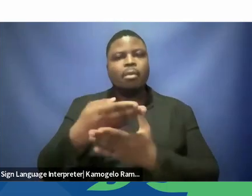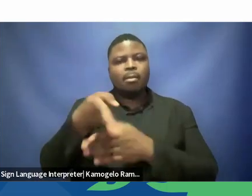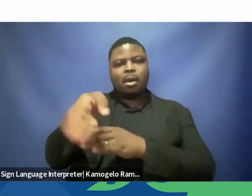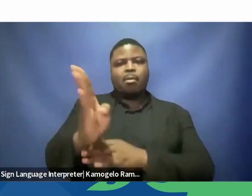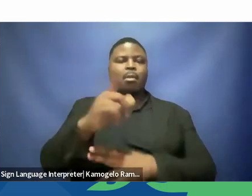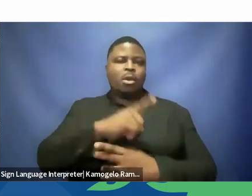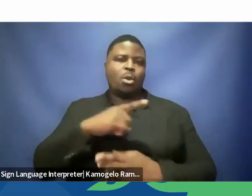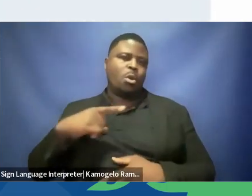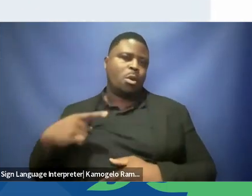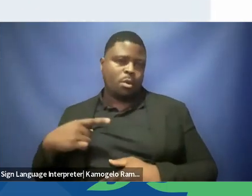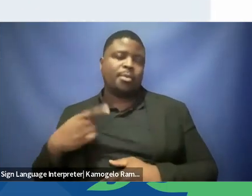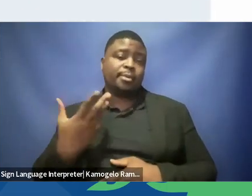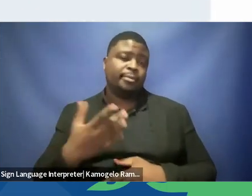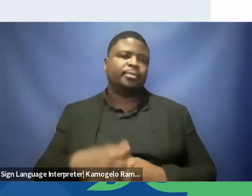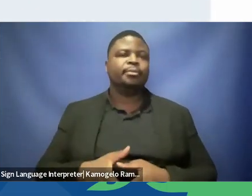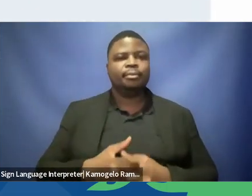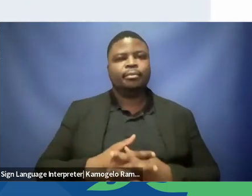experience or intercourse.